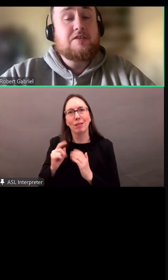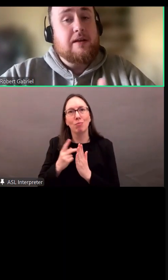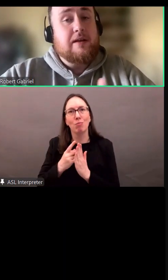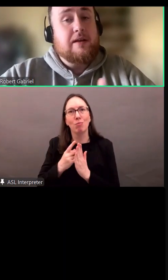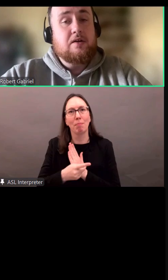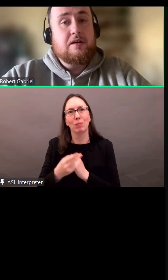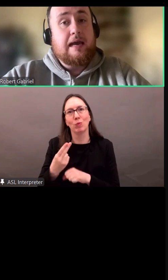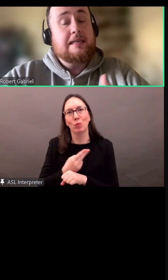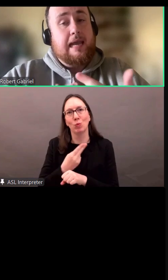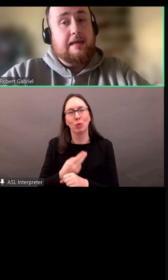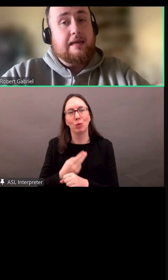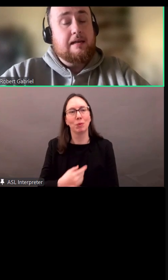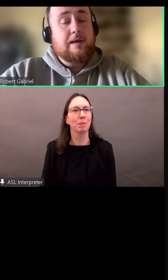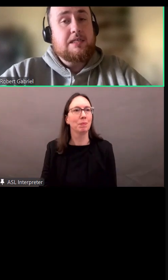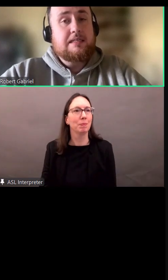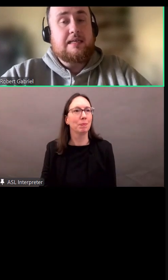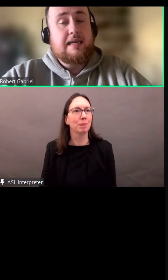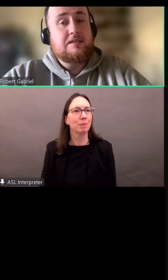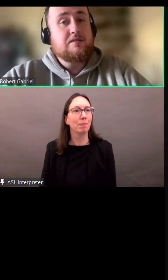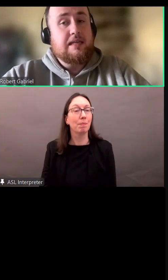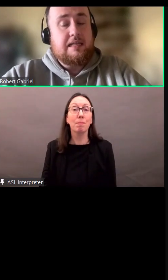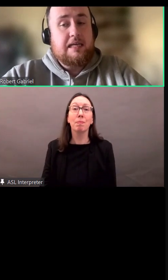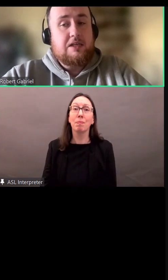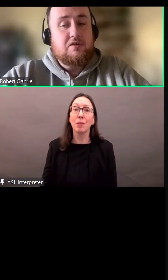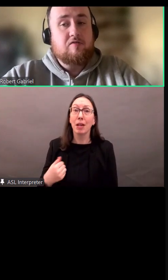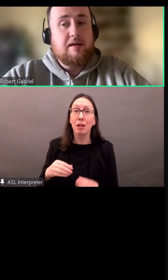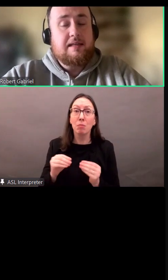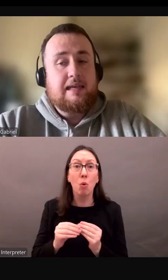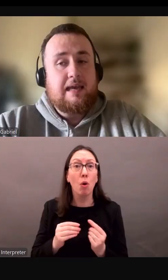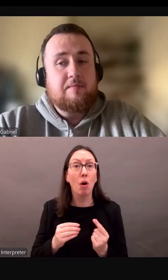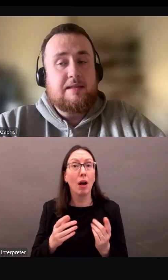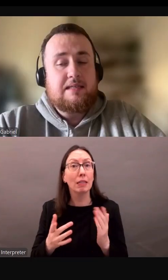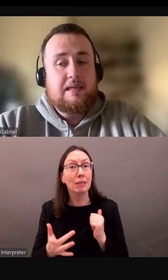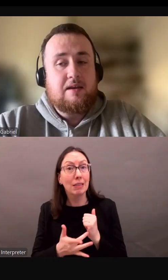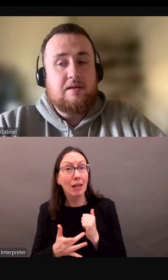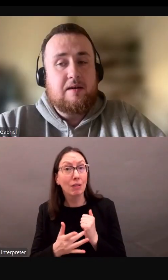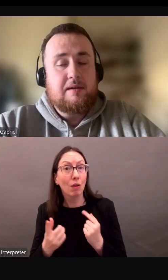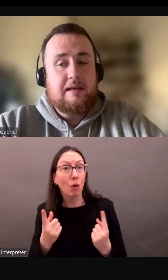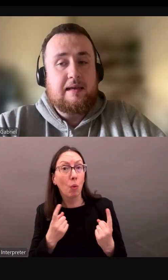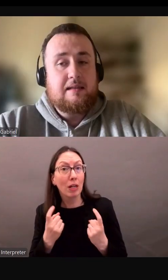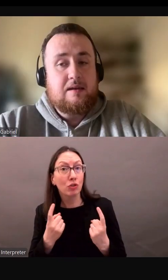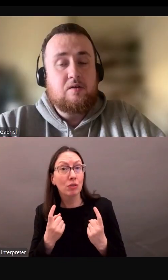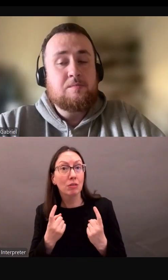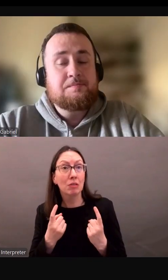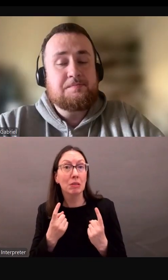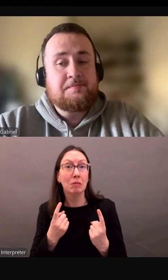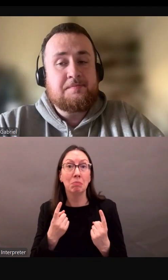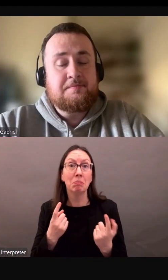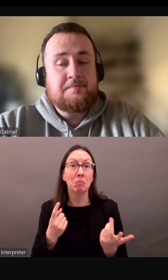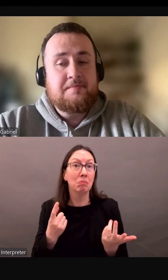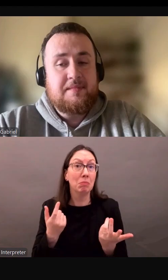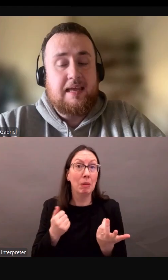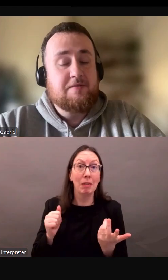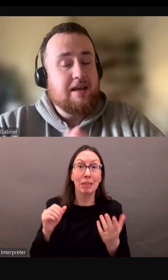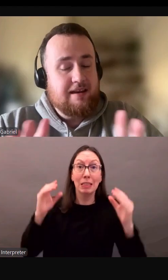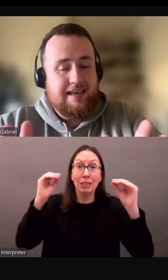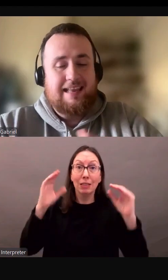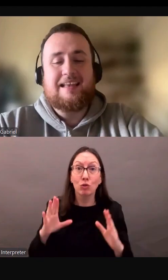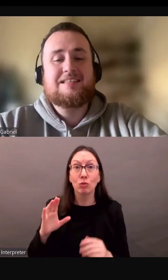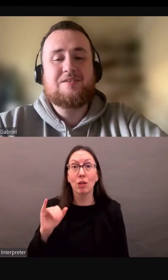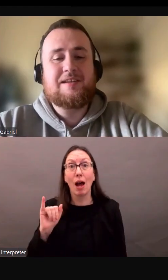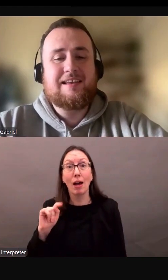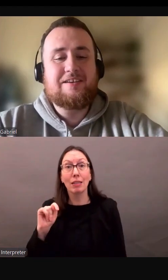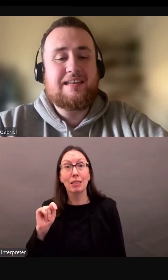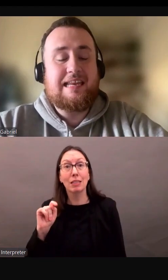Is there any other technical questions in case there's any teachers or IT admins in here that would like to know? And if not, again,